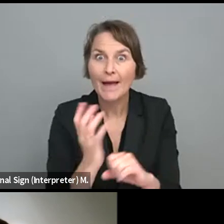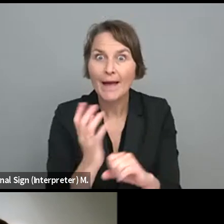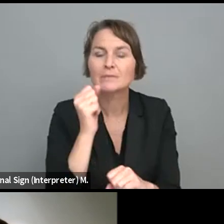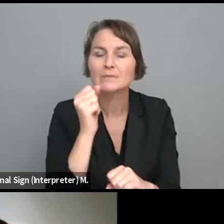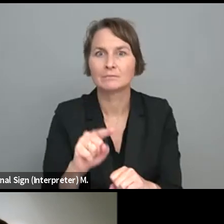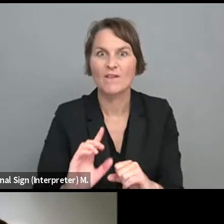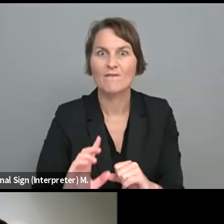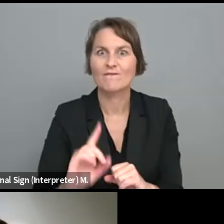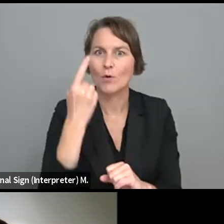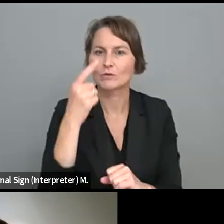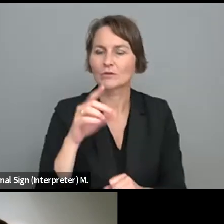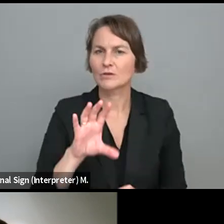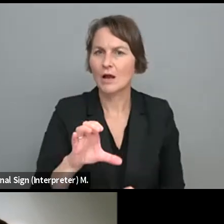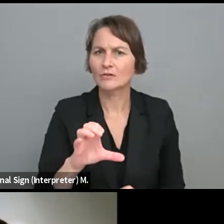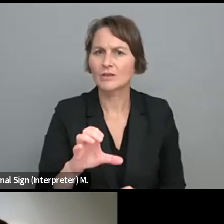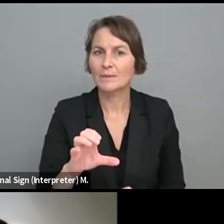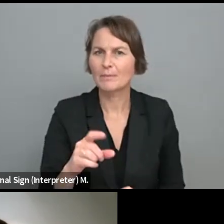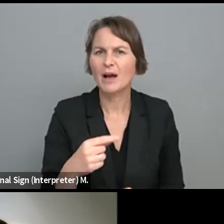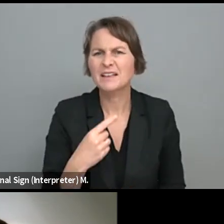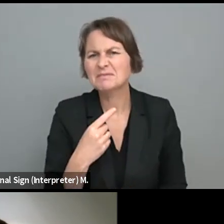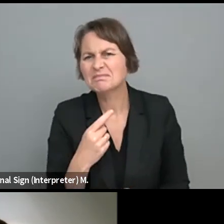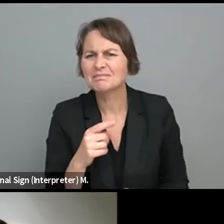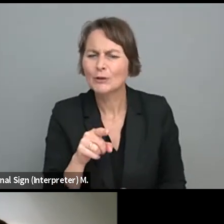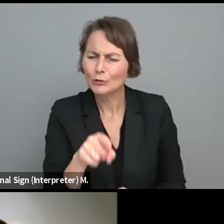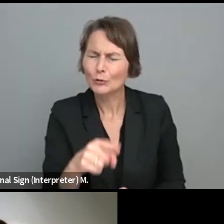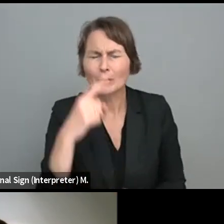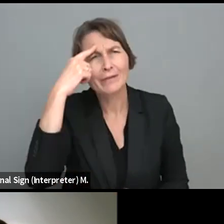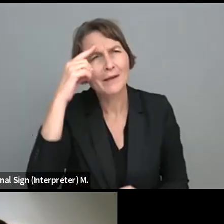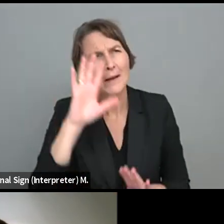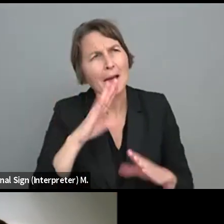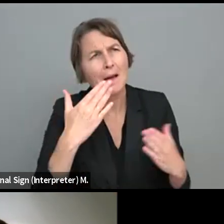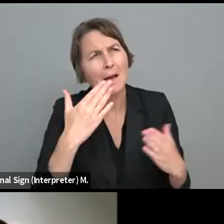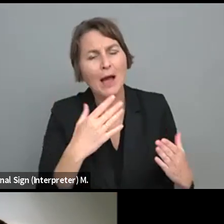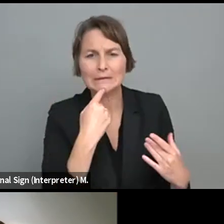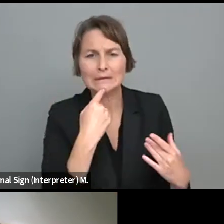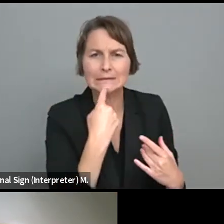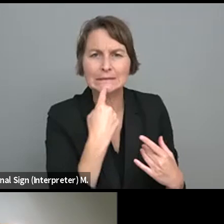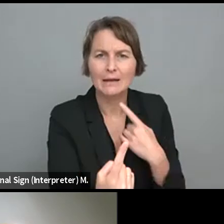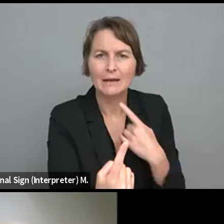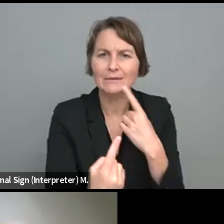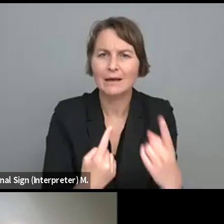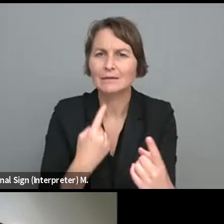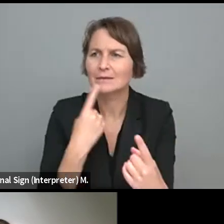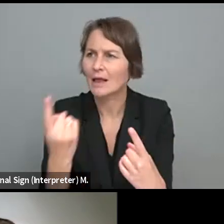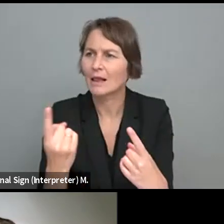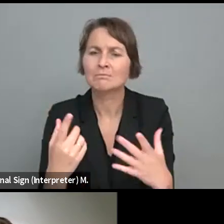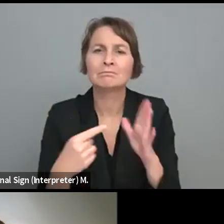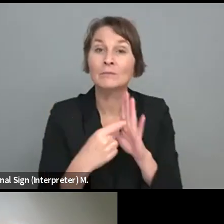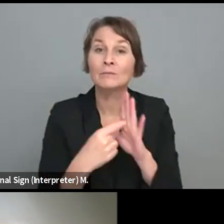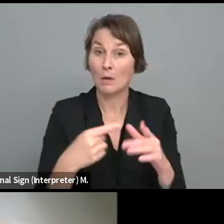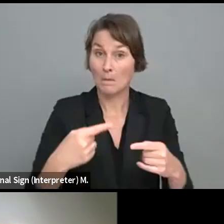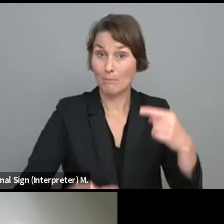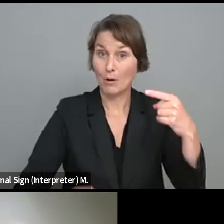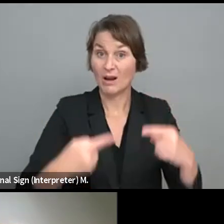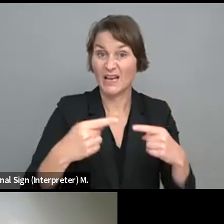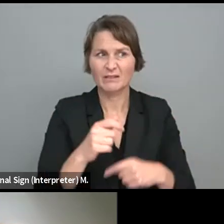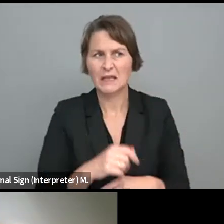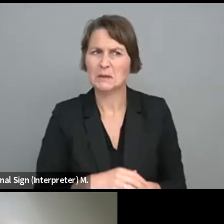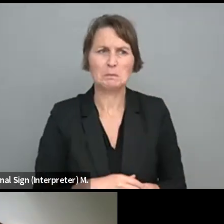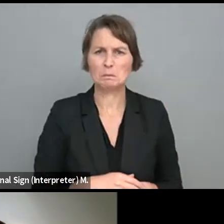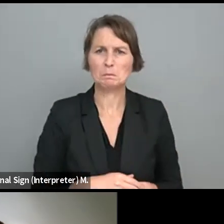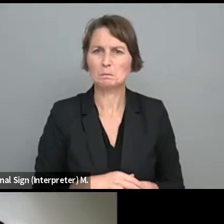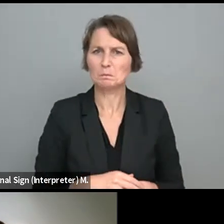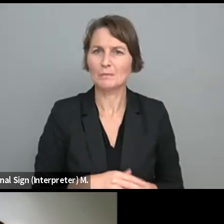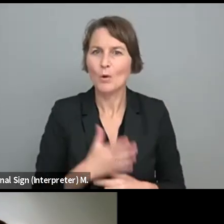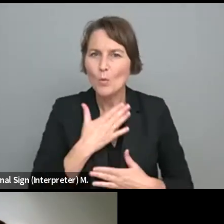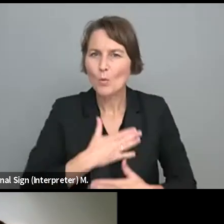brave enough, or perhaps are not convinced about taking this decisive step? And also, are you on track? Which is also,